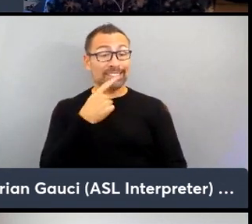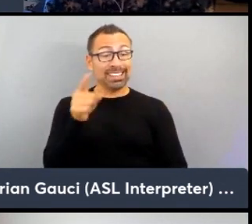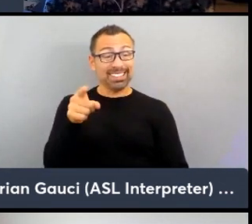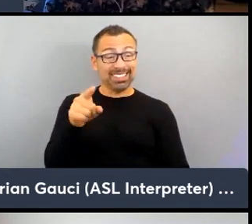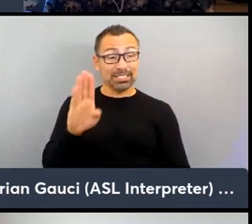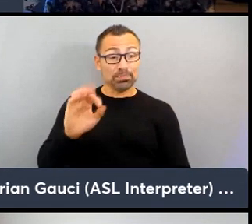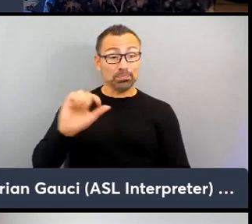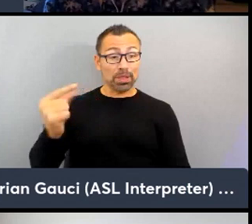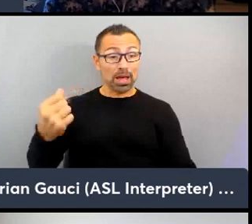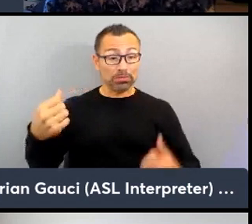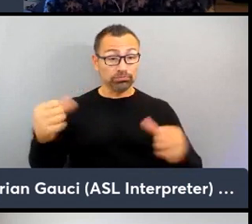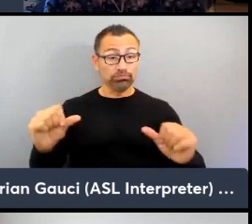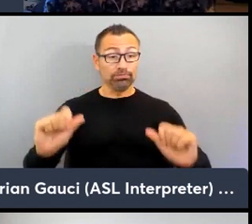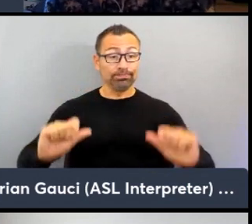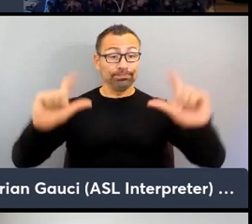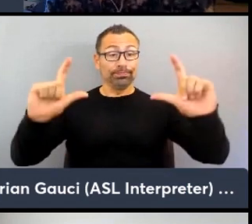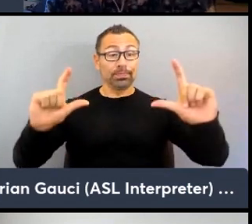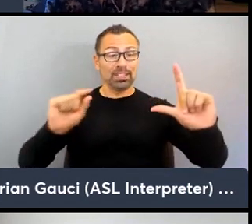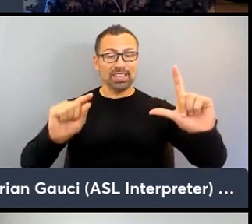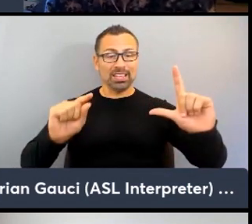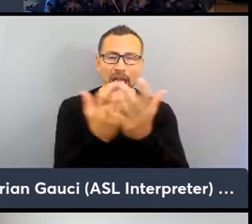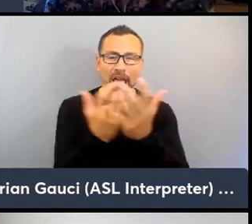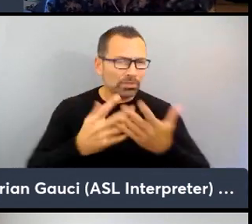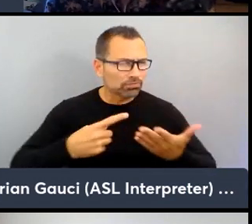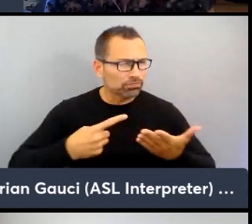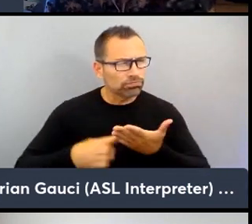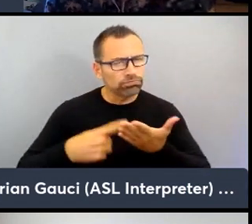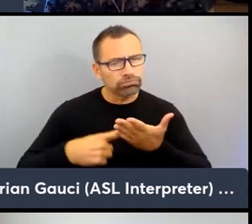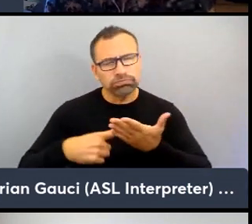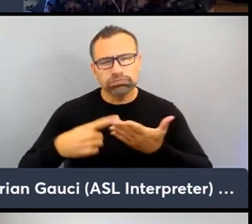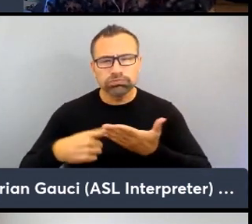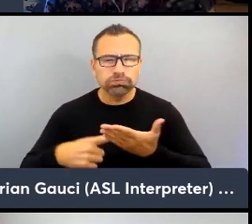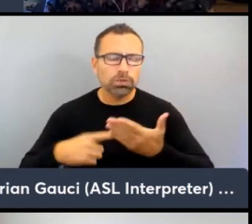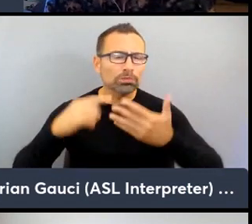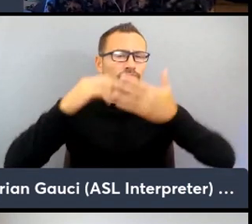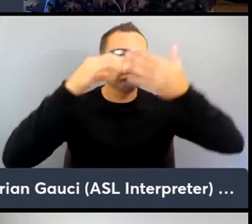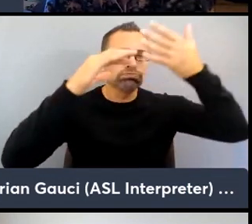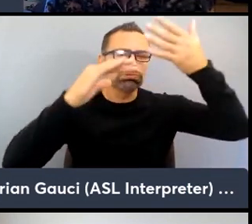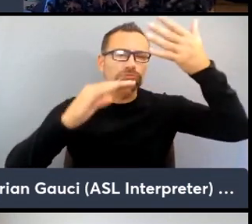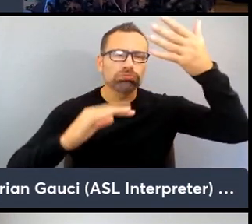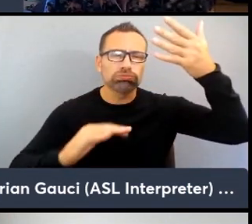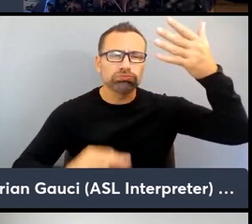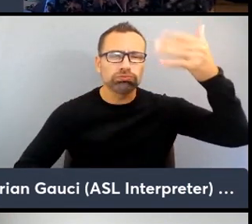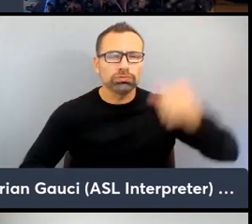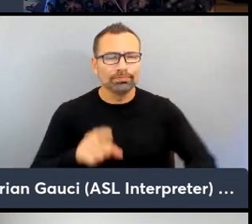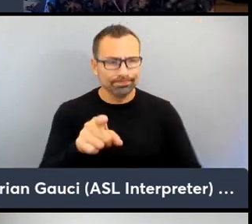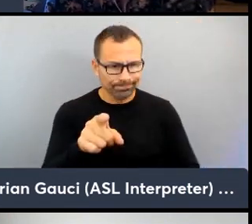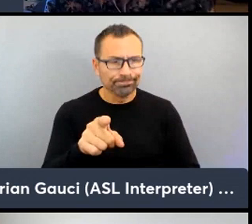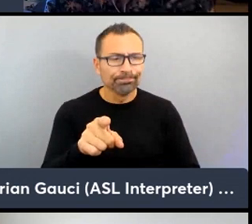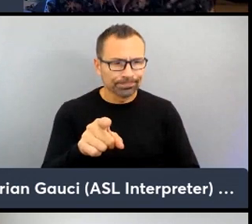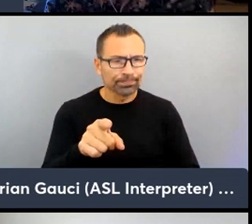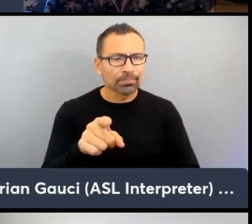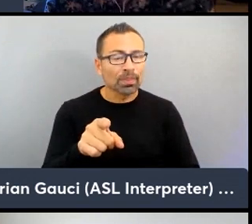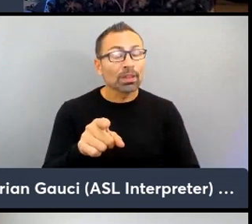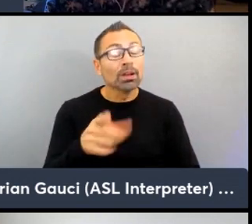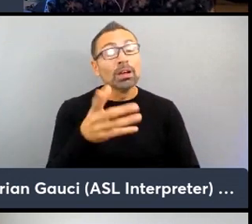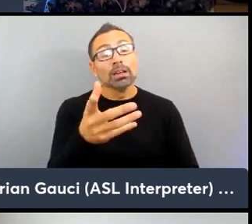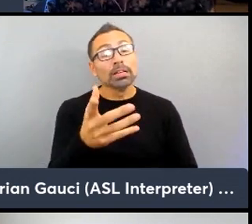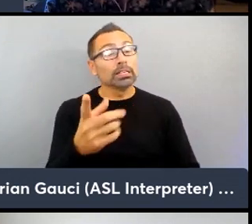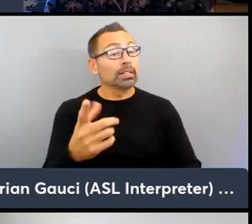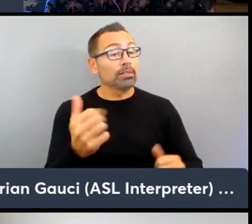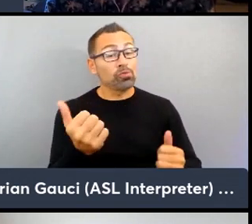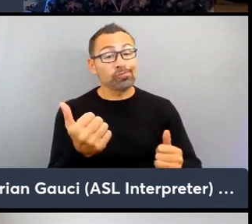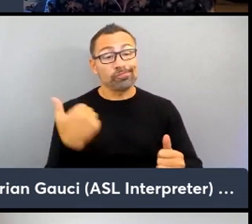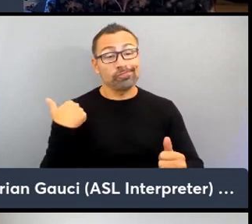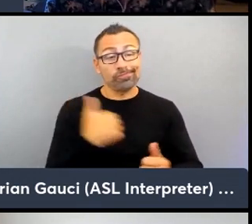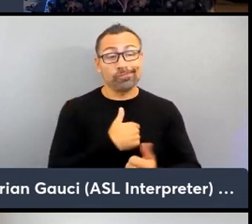blog walks you through end to end what I just showed you, which is creating a metric, which is enabling DML